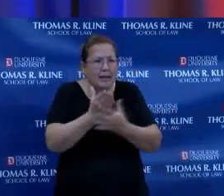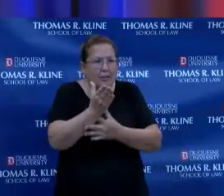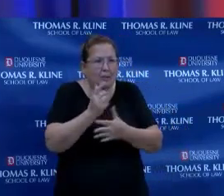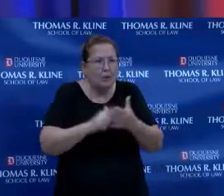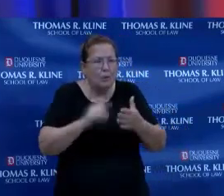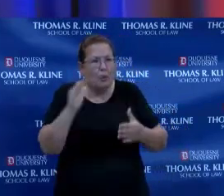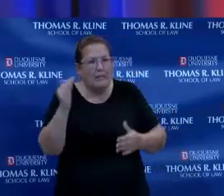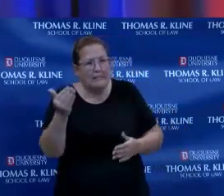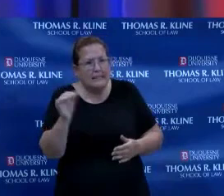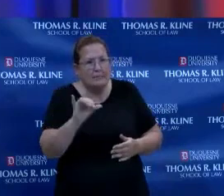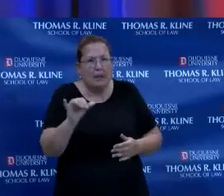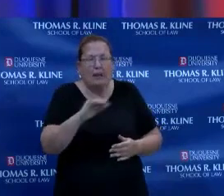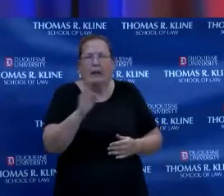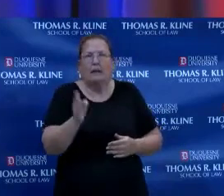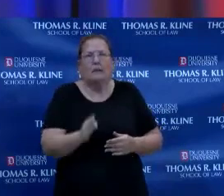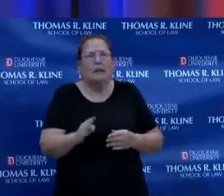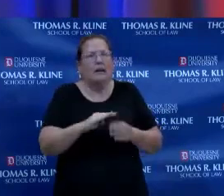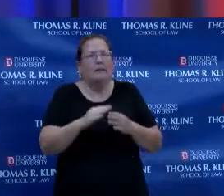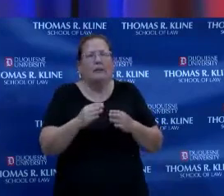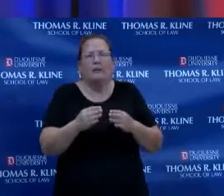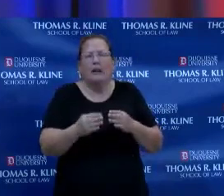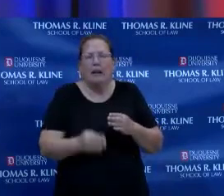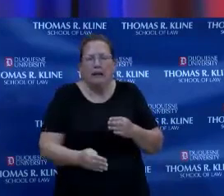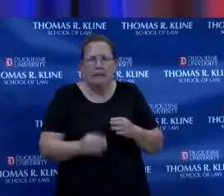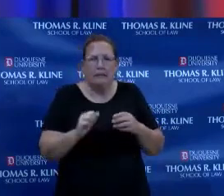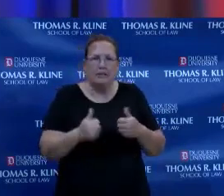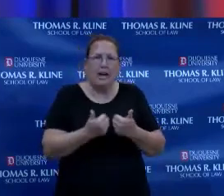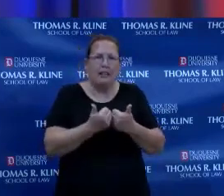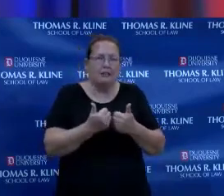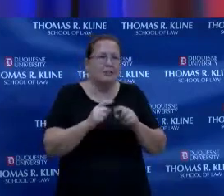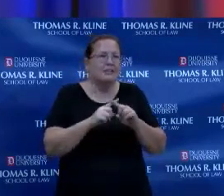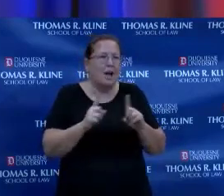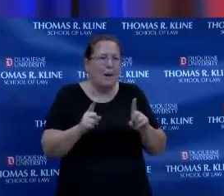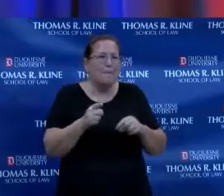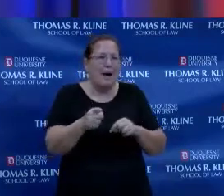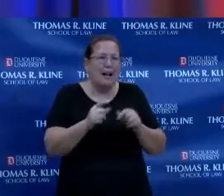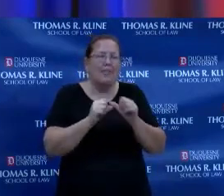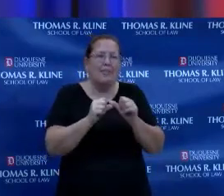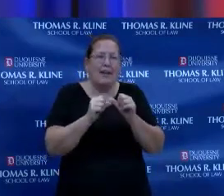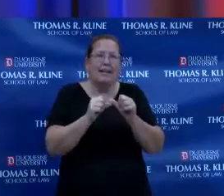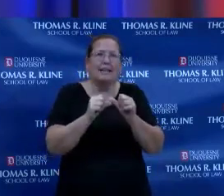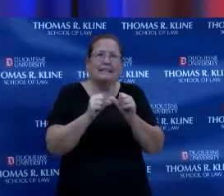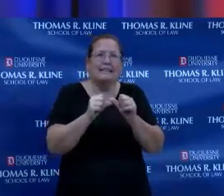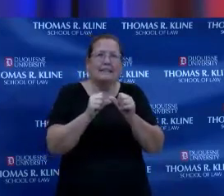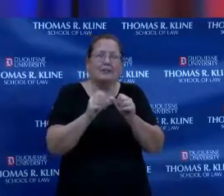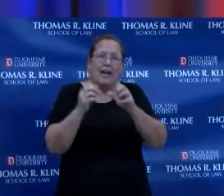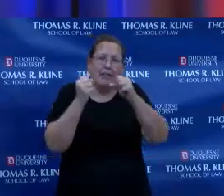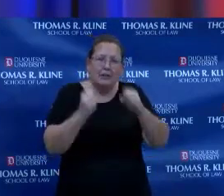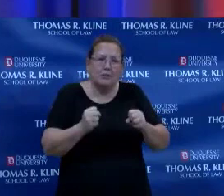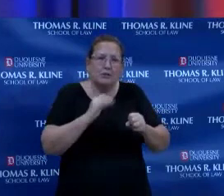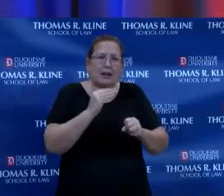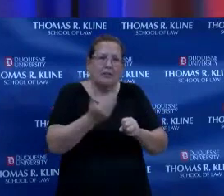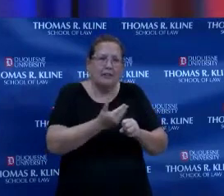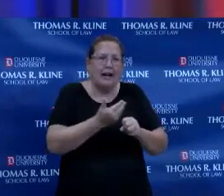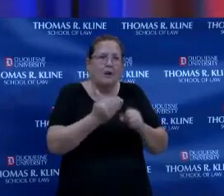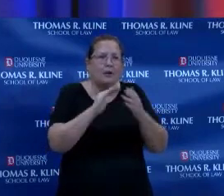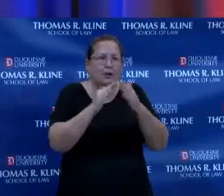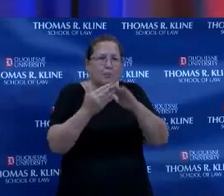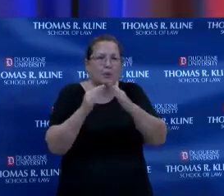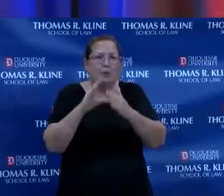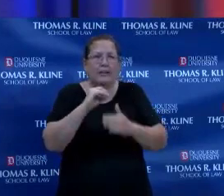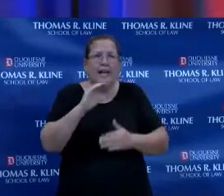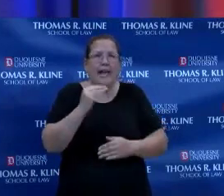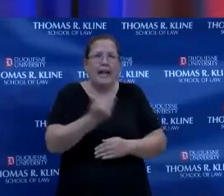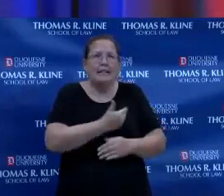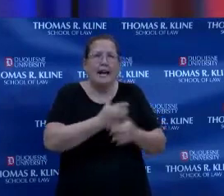seemed like never-ending challenges, but they were ones that only proved to strengthen our community and our bond. We